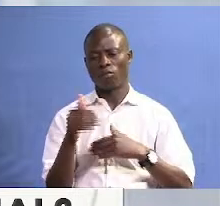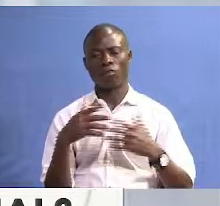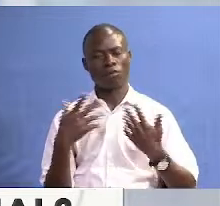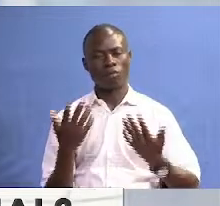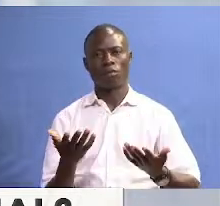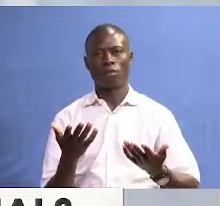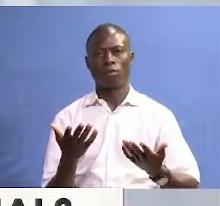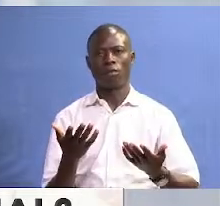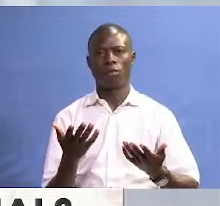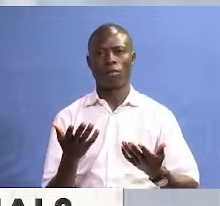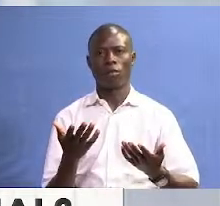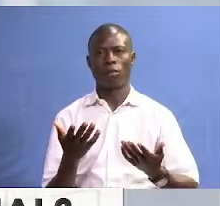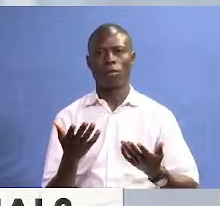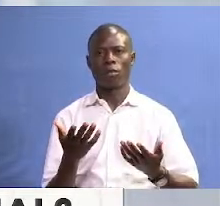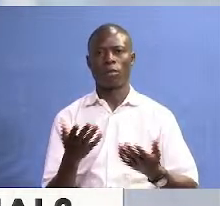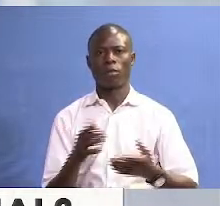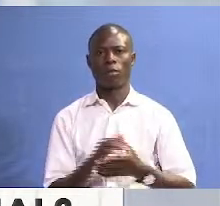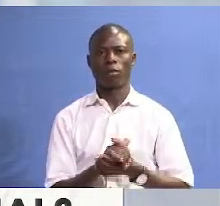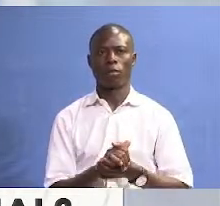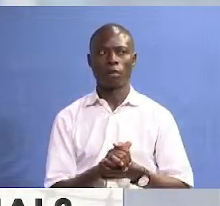Wakili?